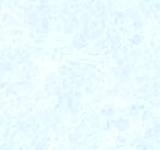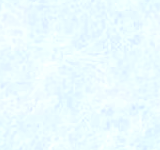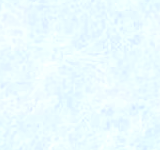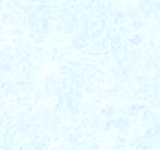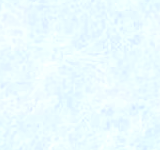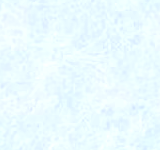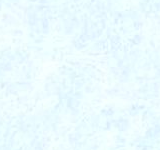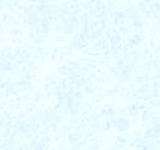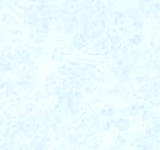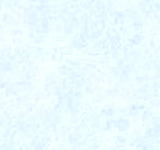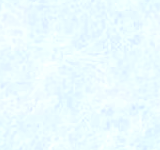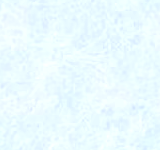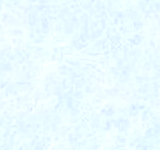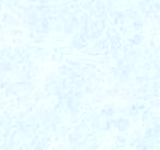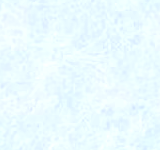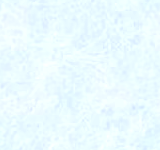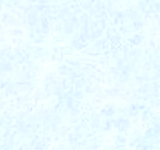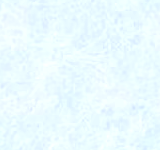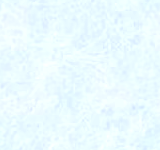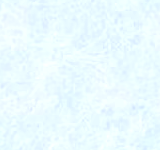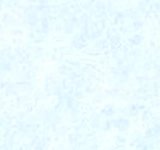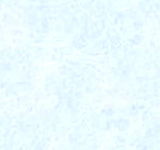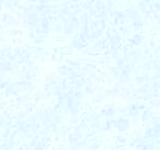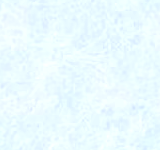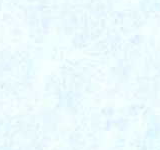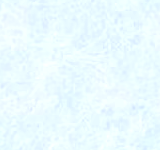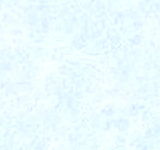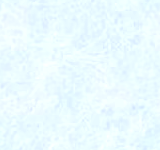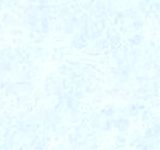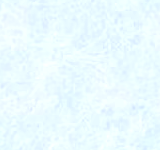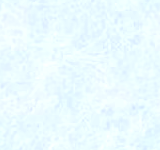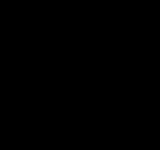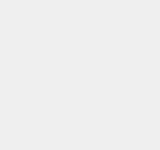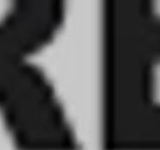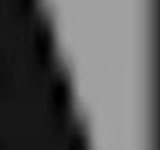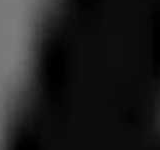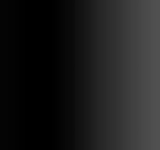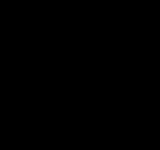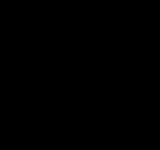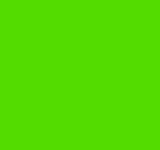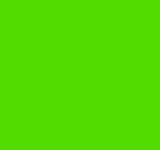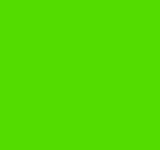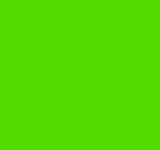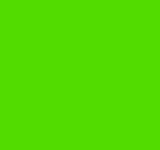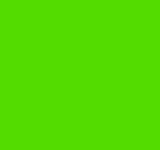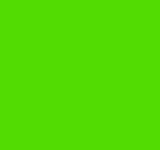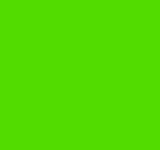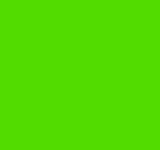from you, lovely viewers. Once again, I go by the name of Mutati Mpundu. I love you, peace. I gotta go.